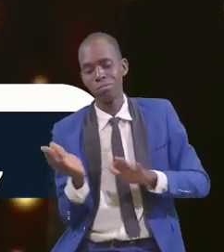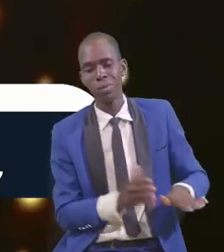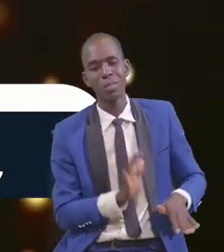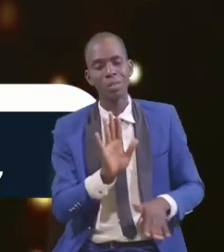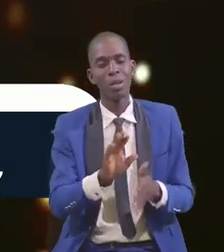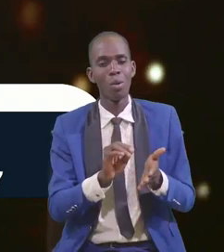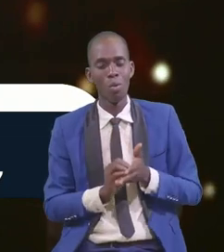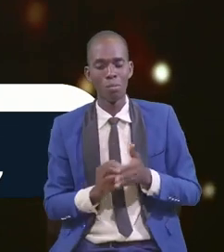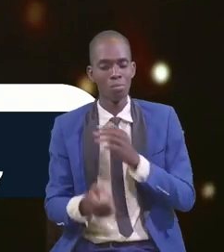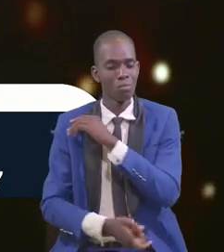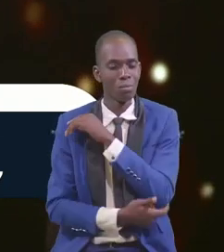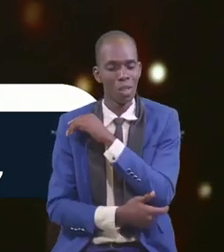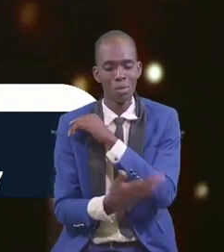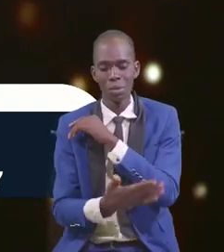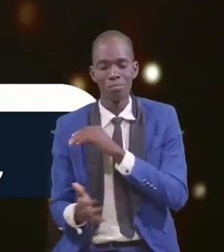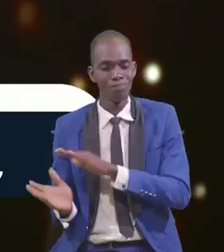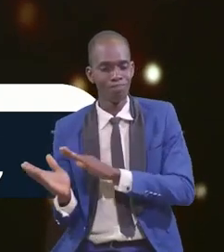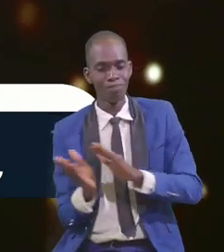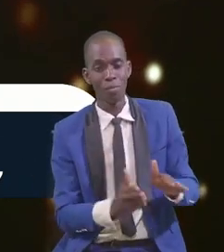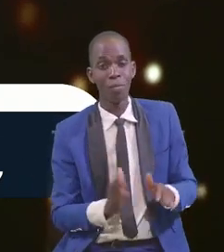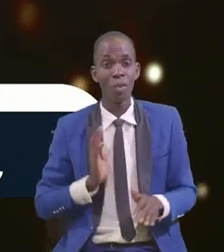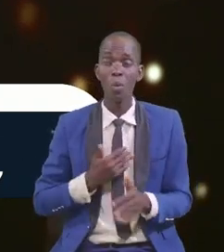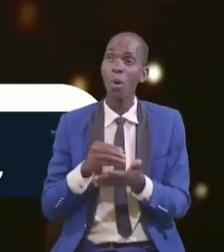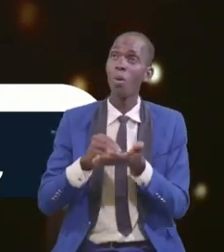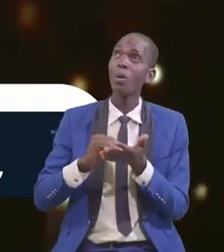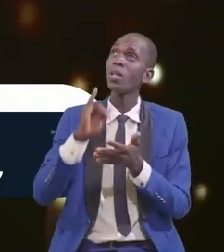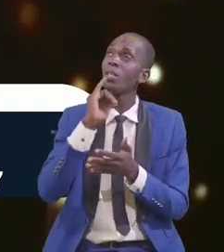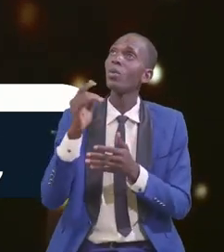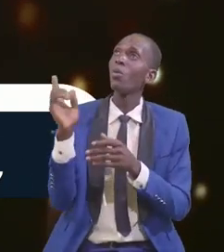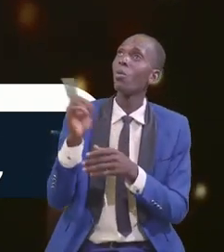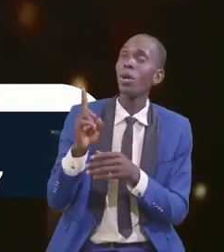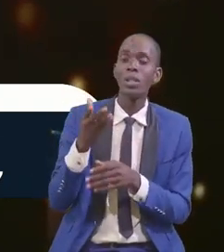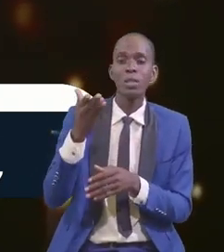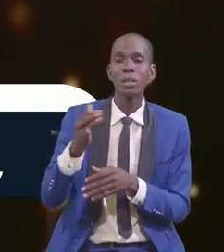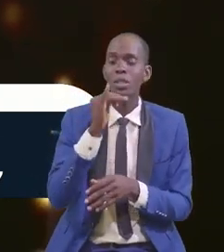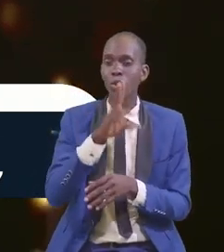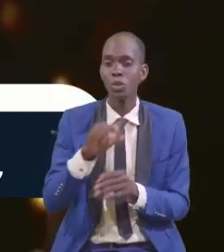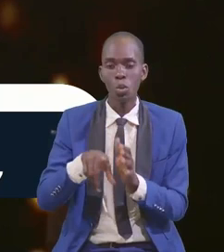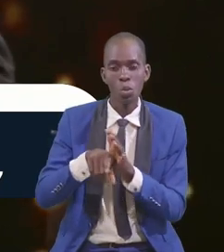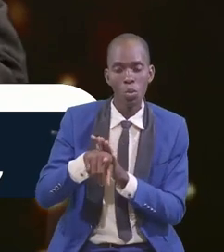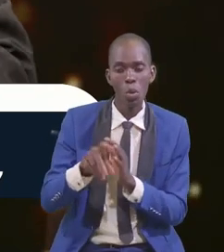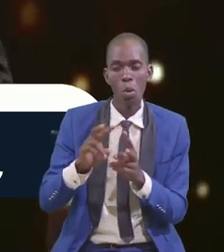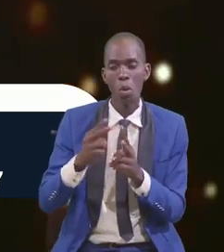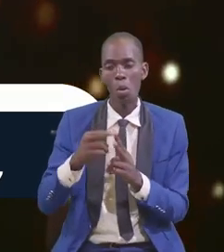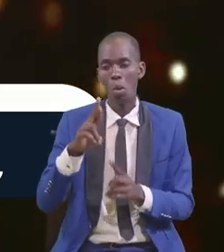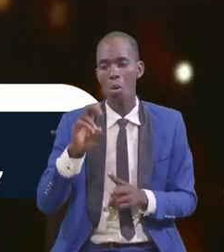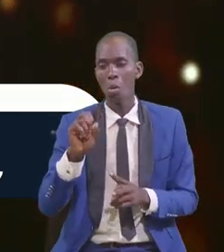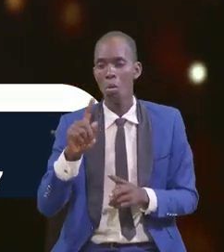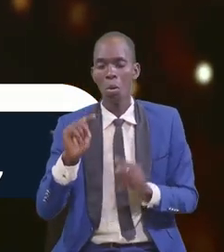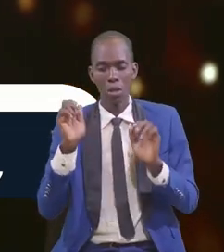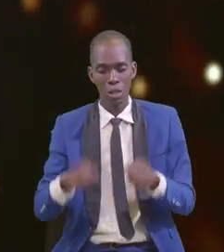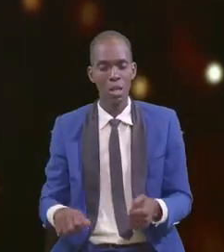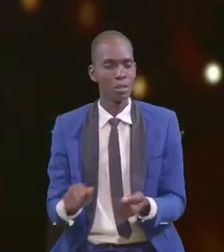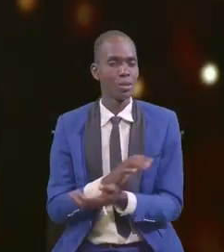them. Ours is the wealth that no moth or rust can destroy. And because of that,